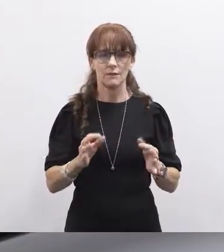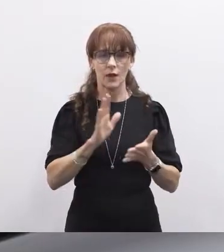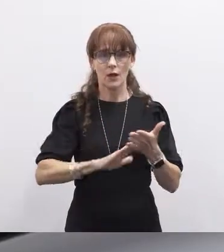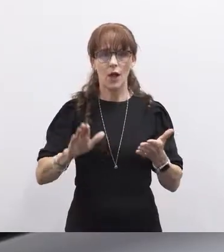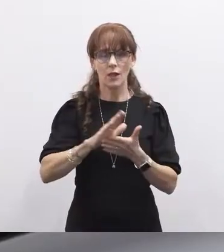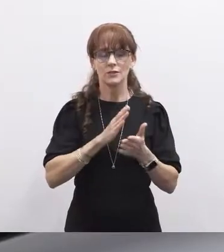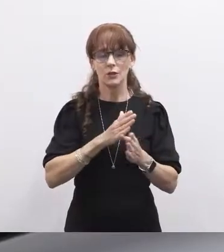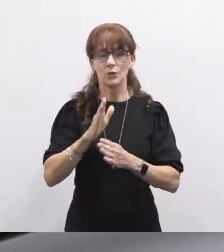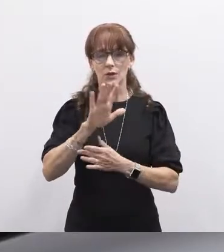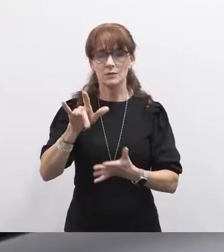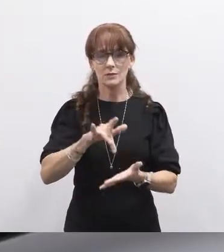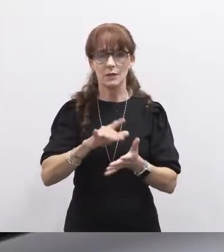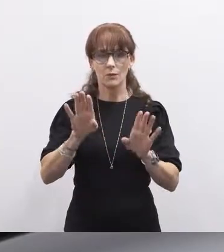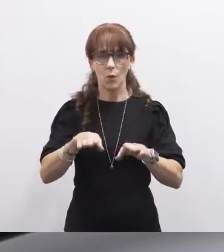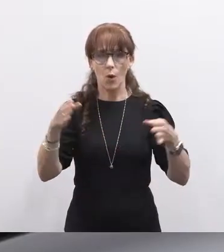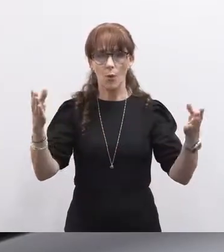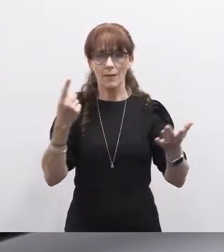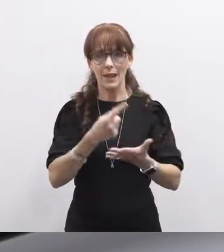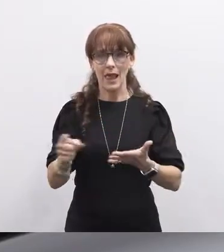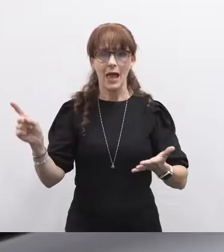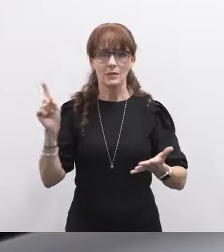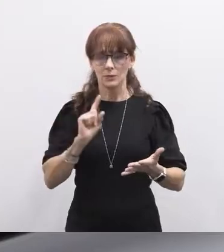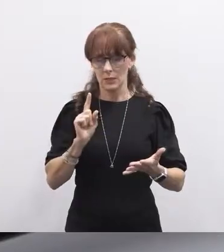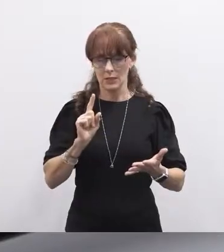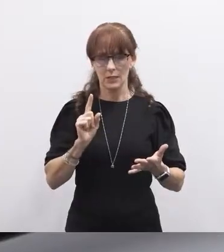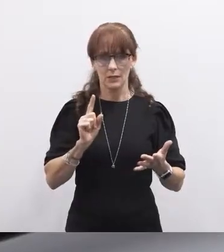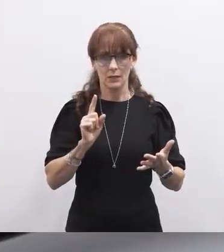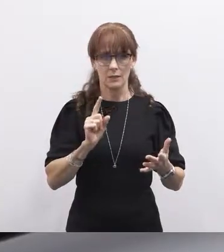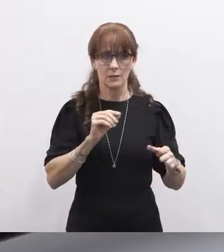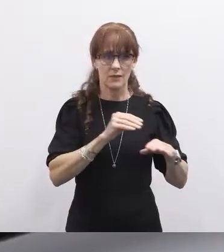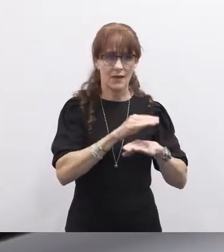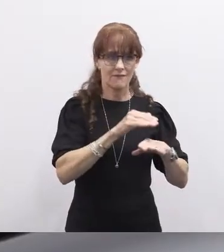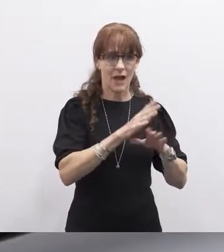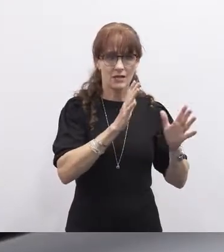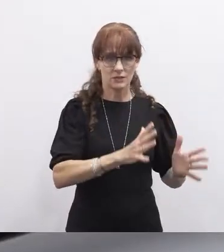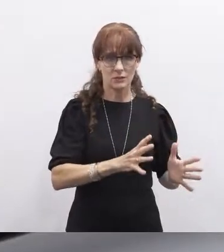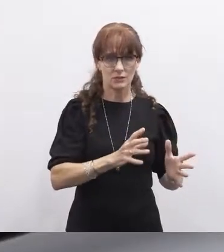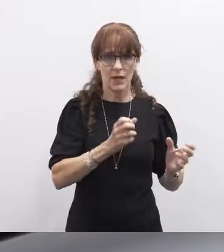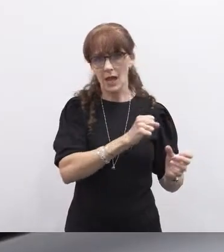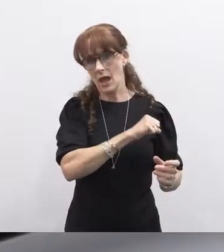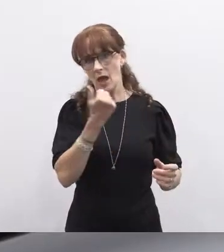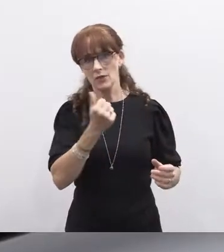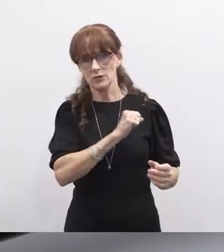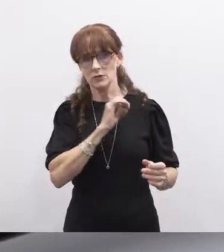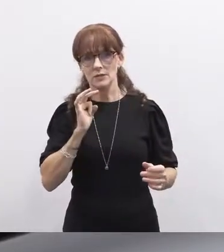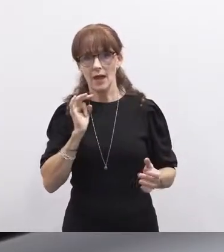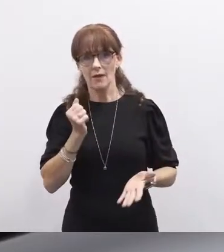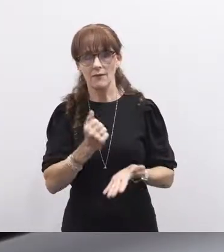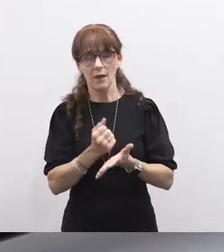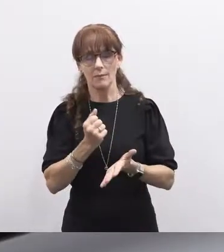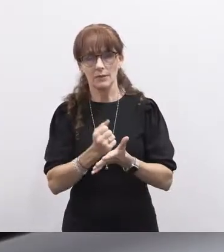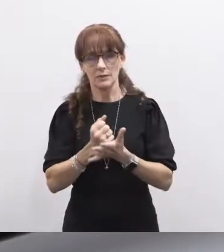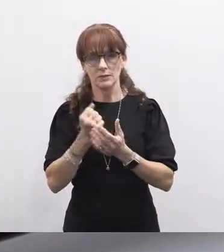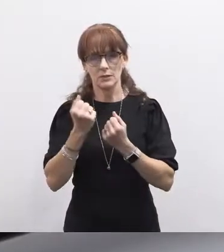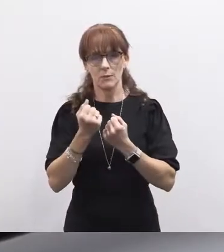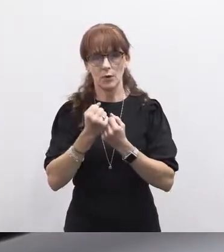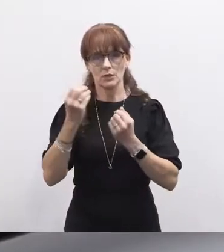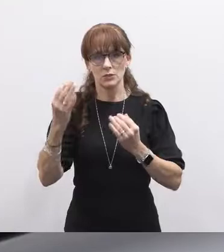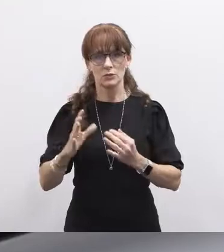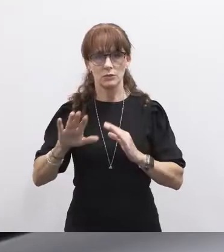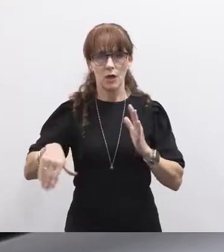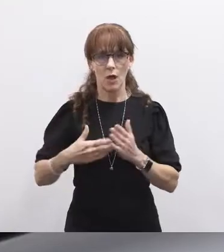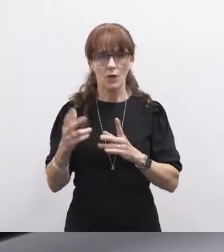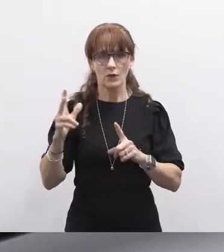and career centers were open last week. In addition to the advisors, there were many other staff members supporting students and getting all